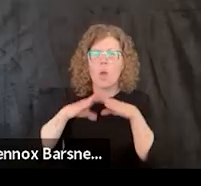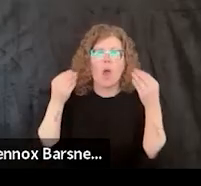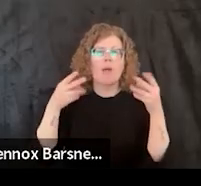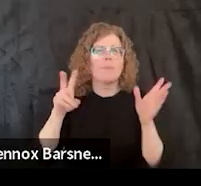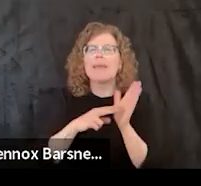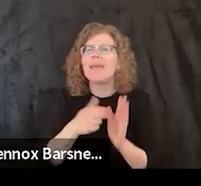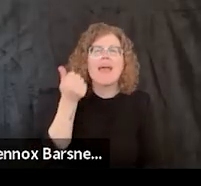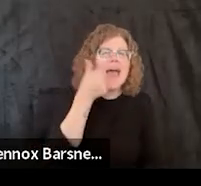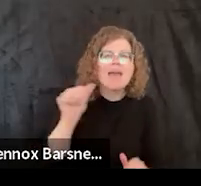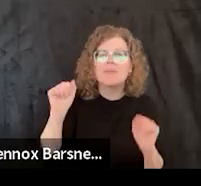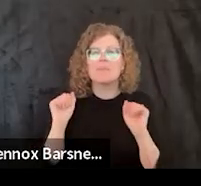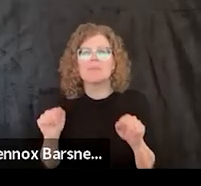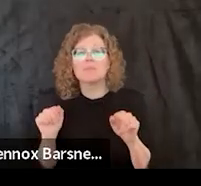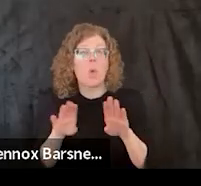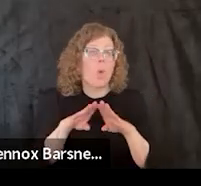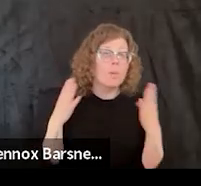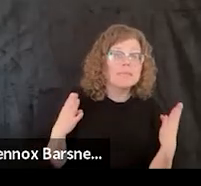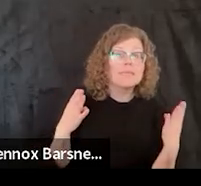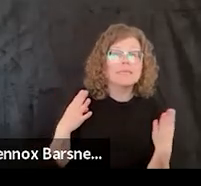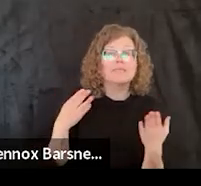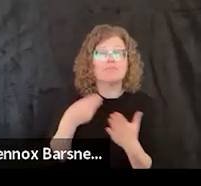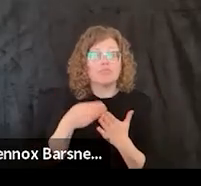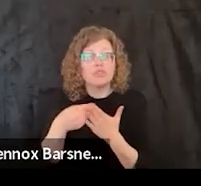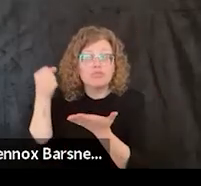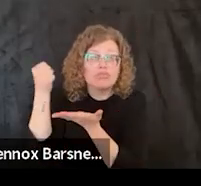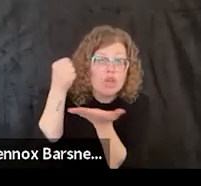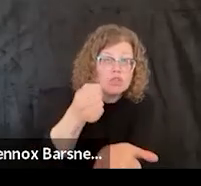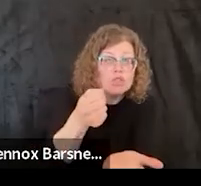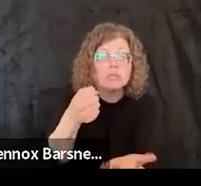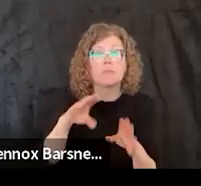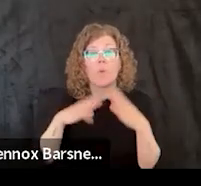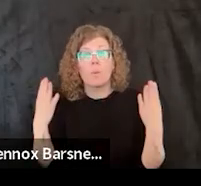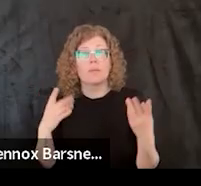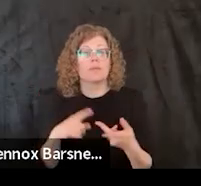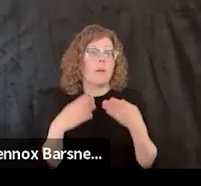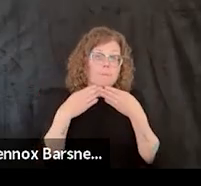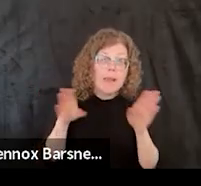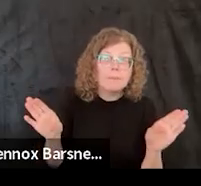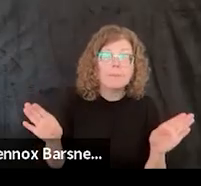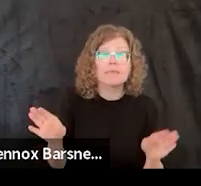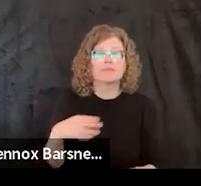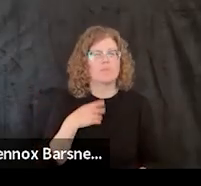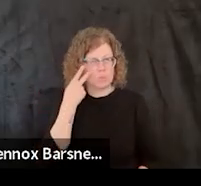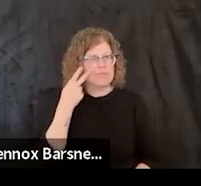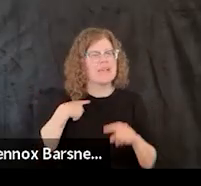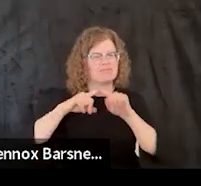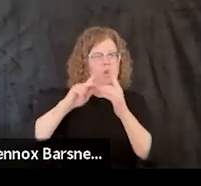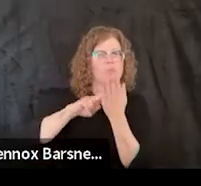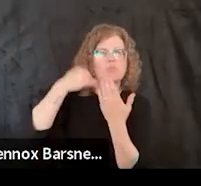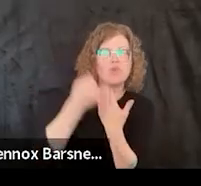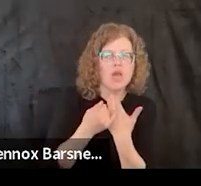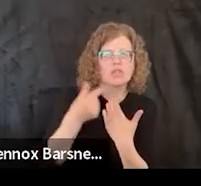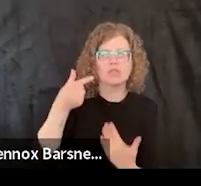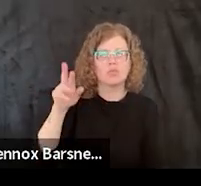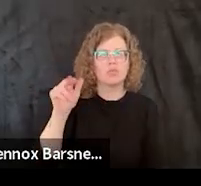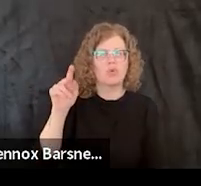public art applications currently available. You should see a project grant for individuals and collectives.